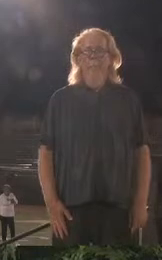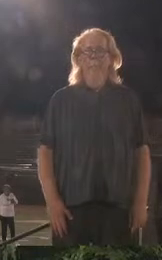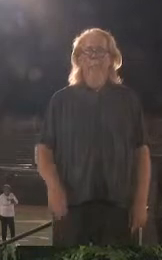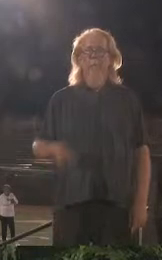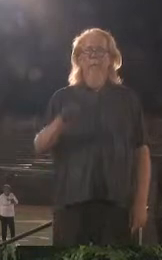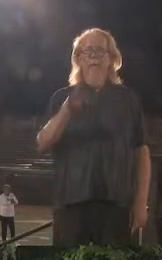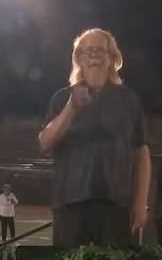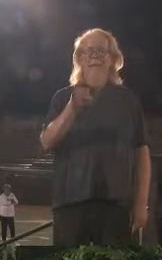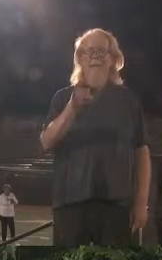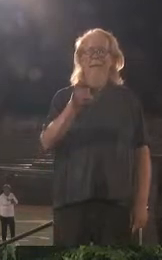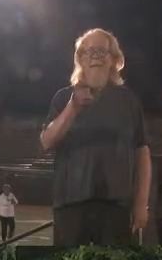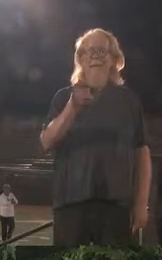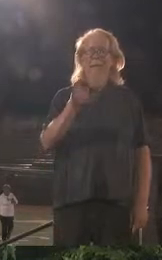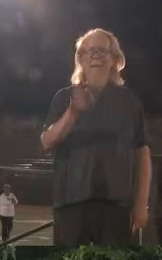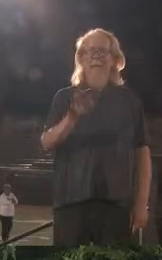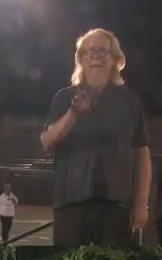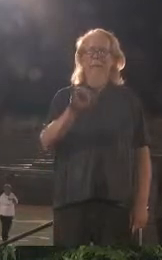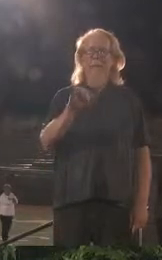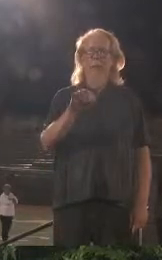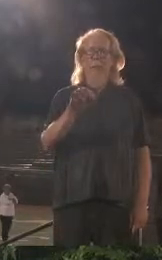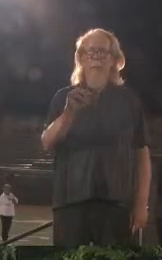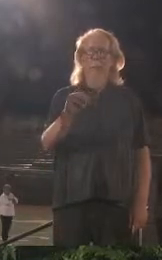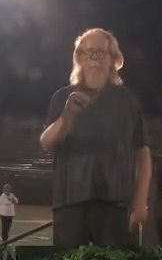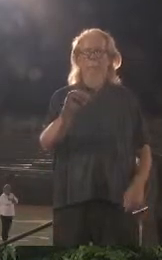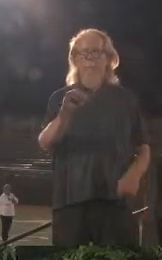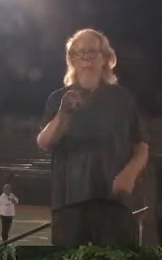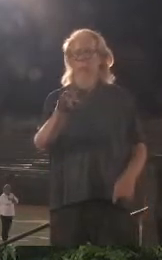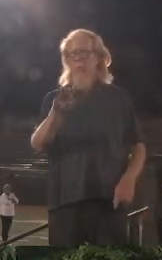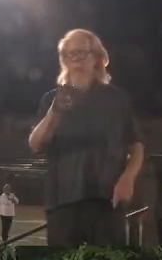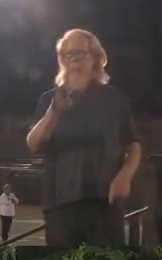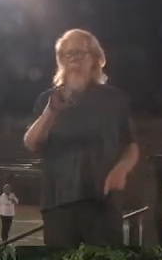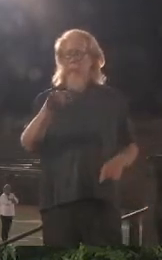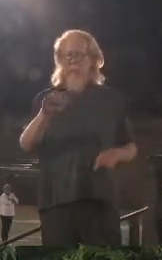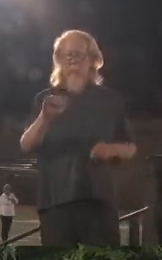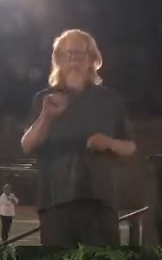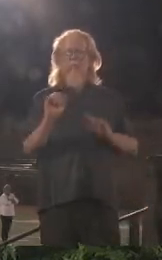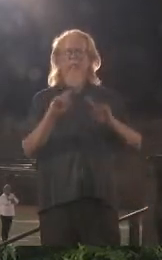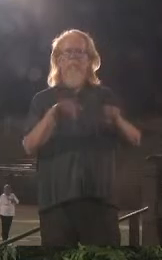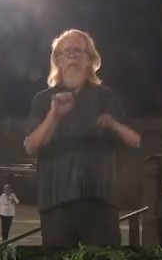Etrium Efer Trujillo will be attending St. Philip's College.